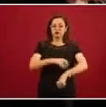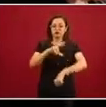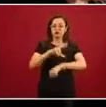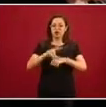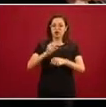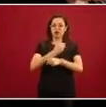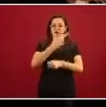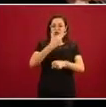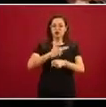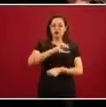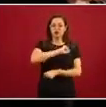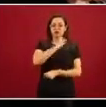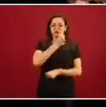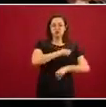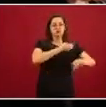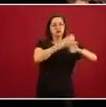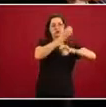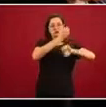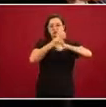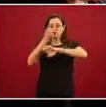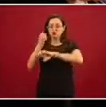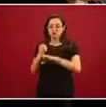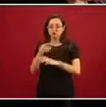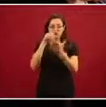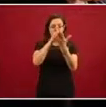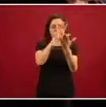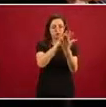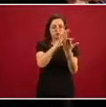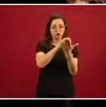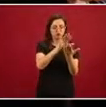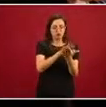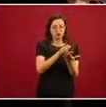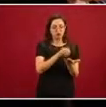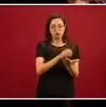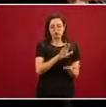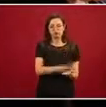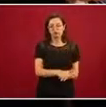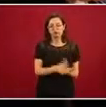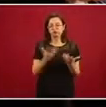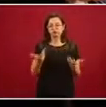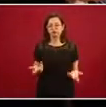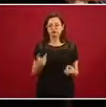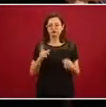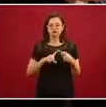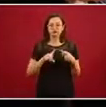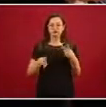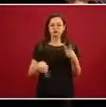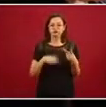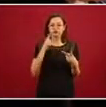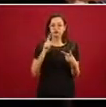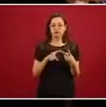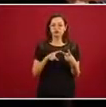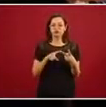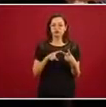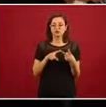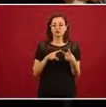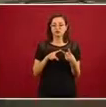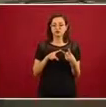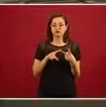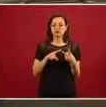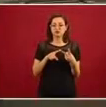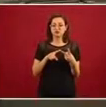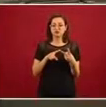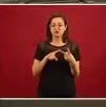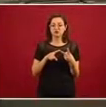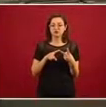because many of these measures require close cooperation between the authorities, for example, with the new law that